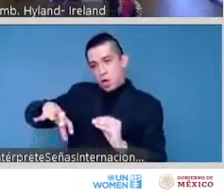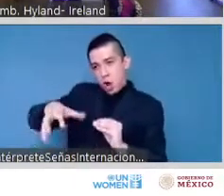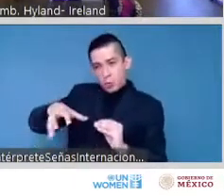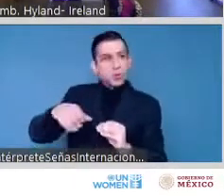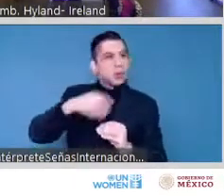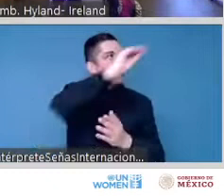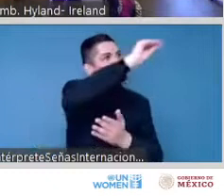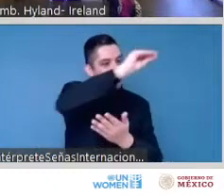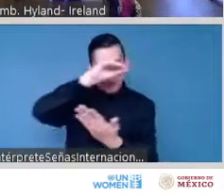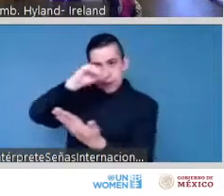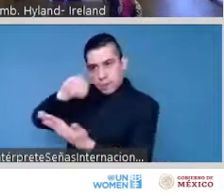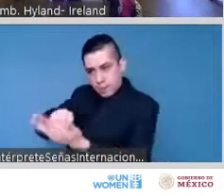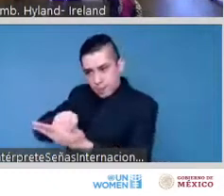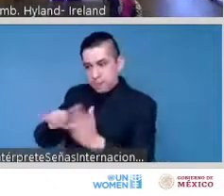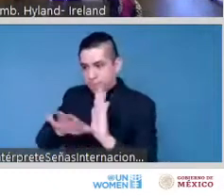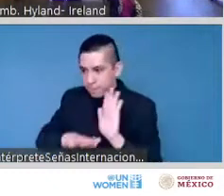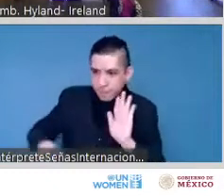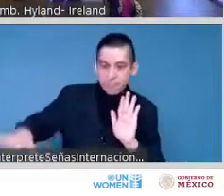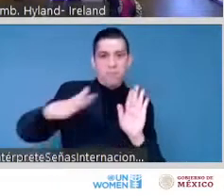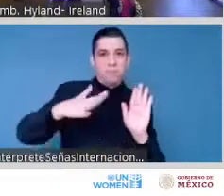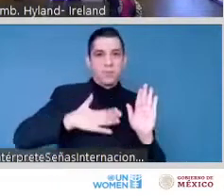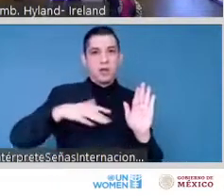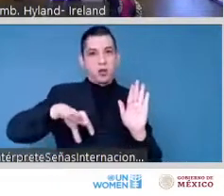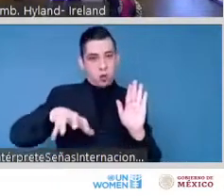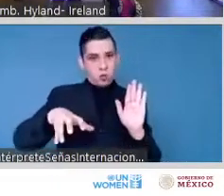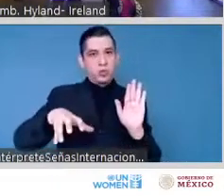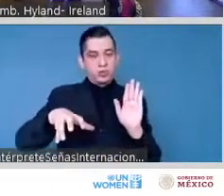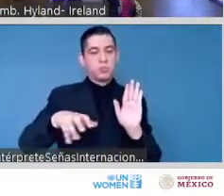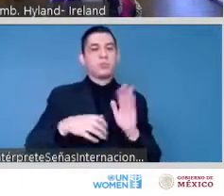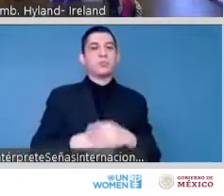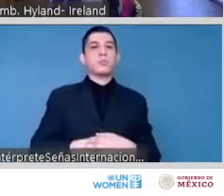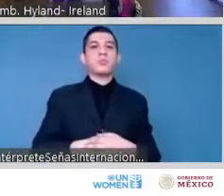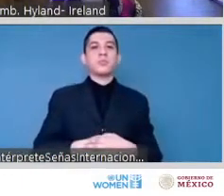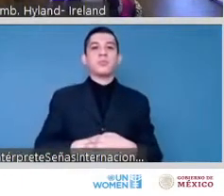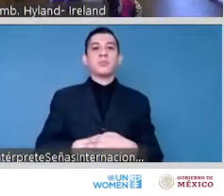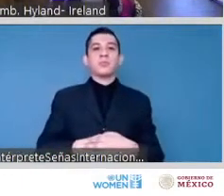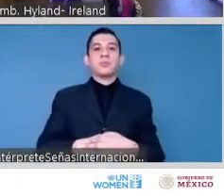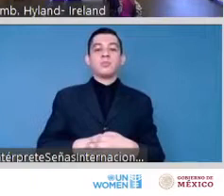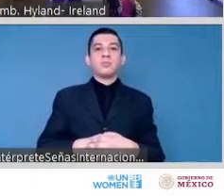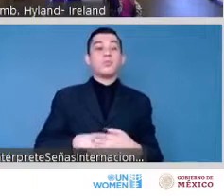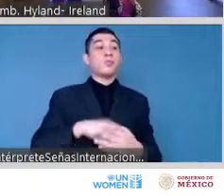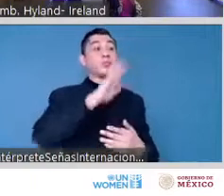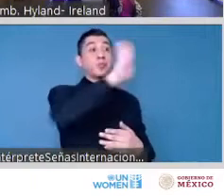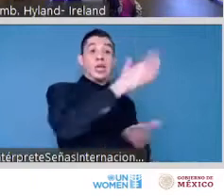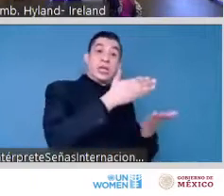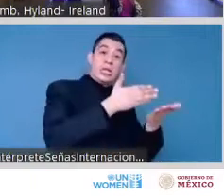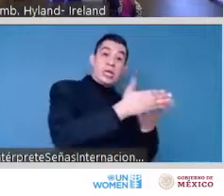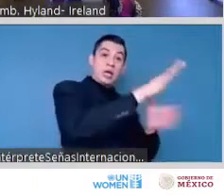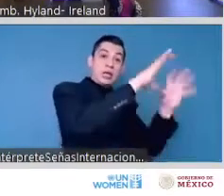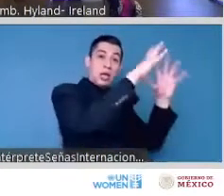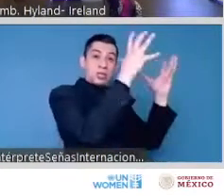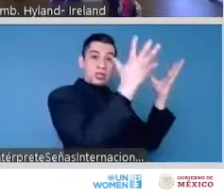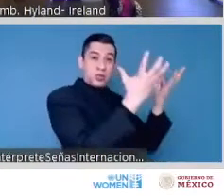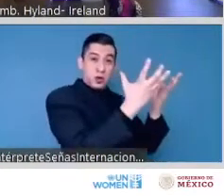say about the need to take account of the equal treatment of women combatants. This has implications for the planning of